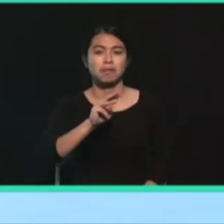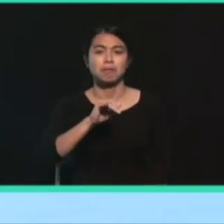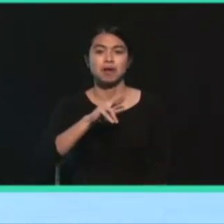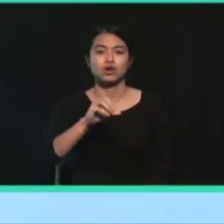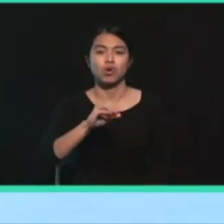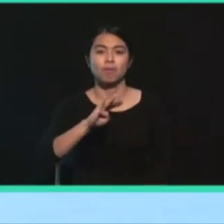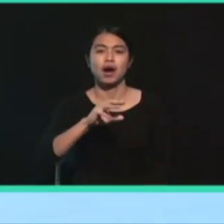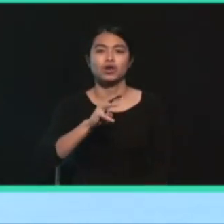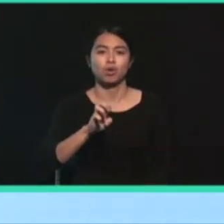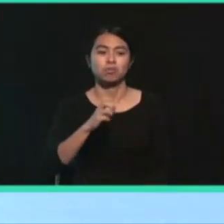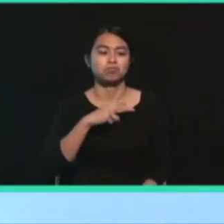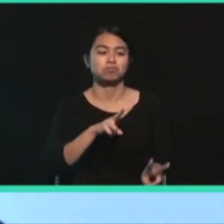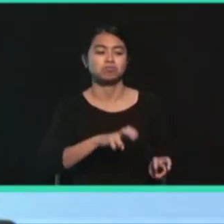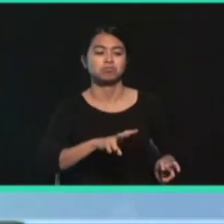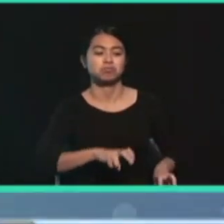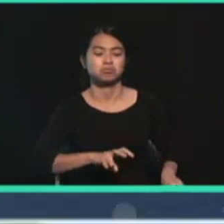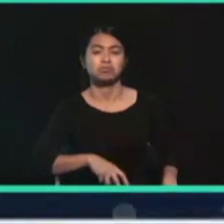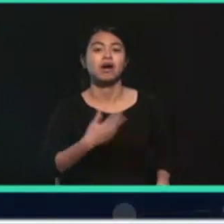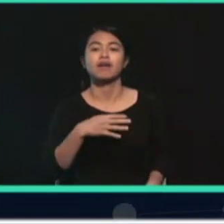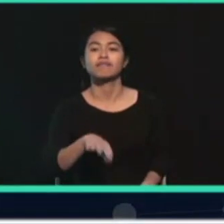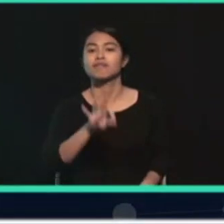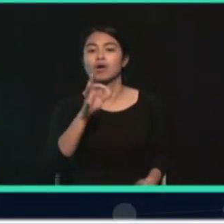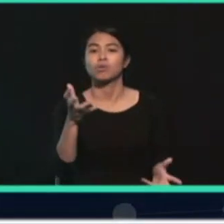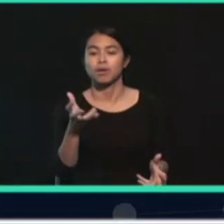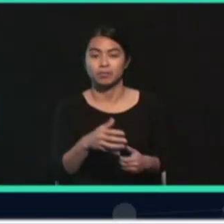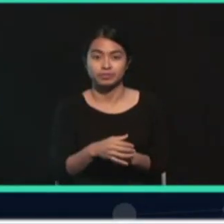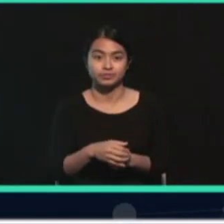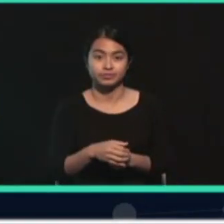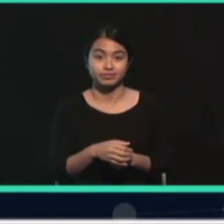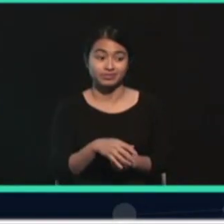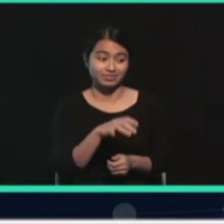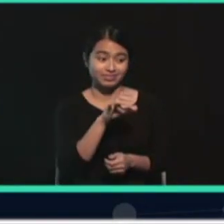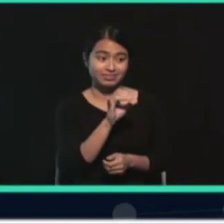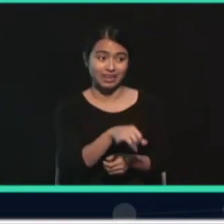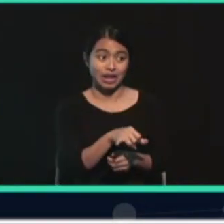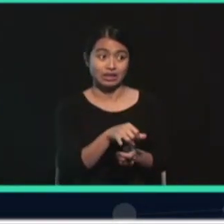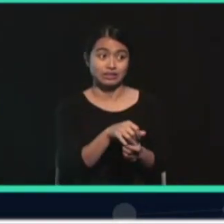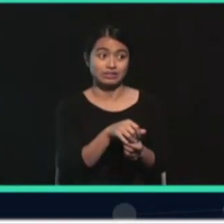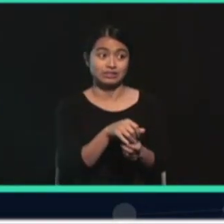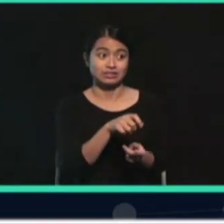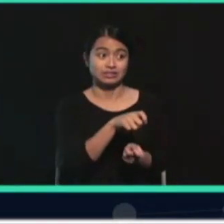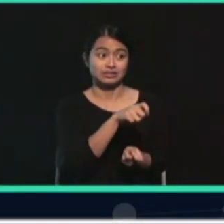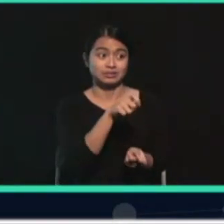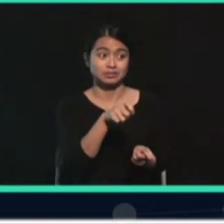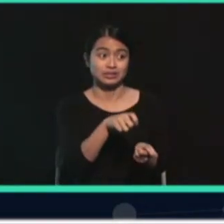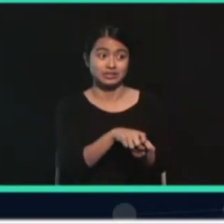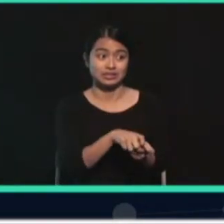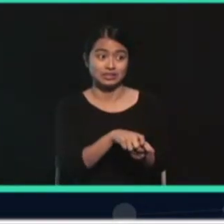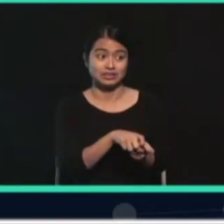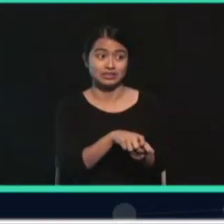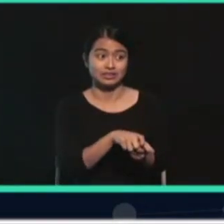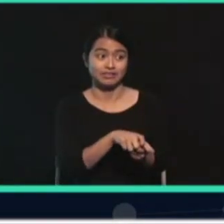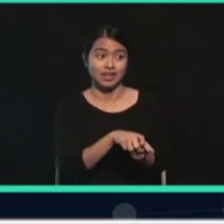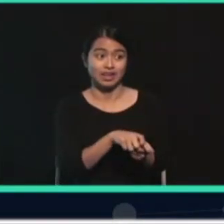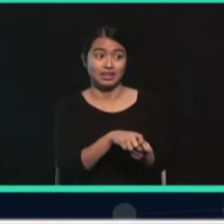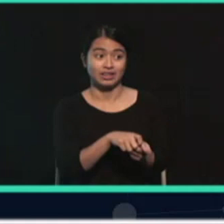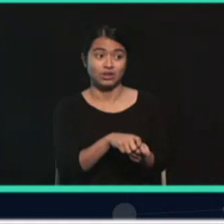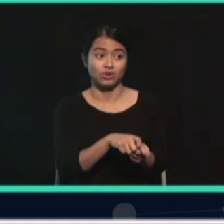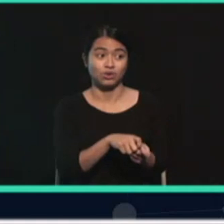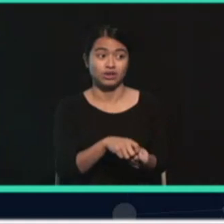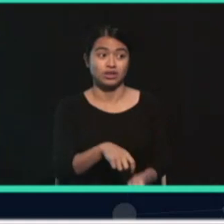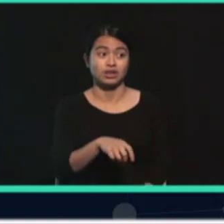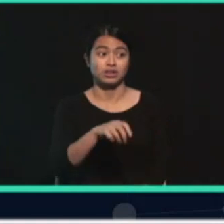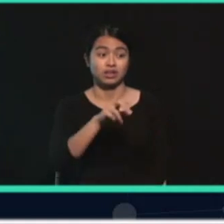did. They found this Veillonella species to get abundant as soon as the runners are done with the